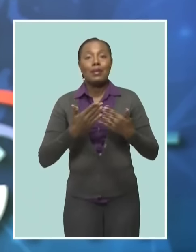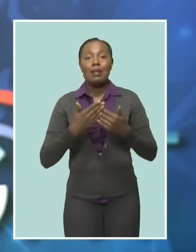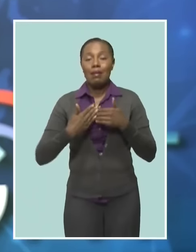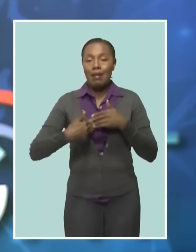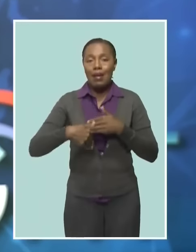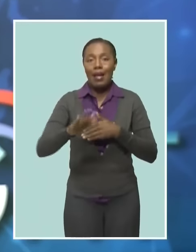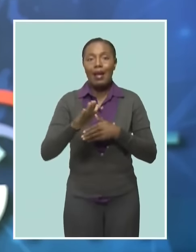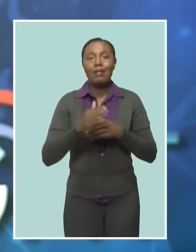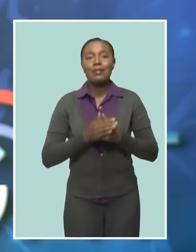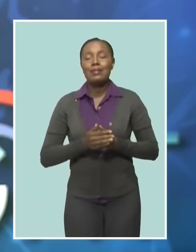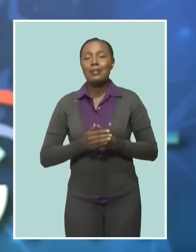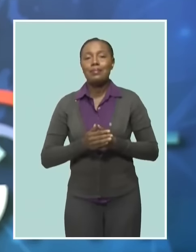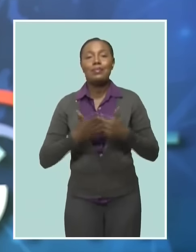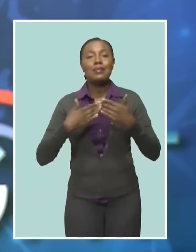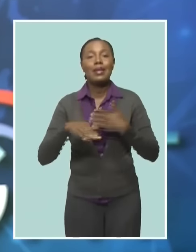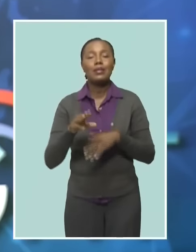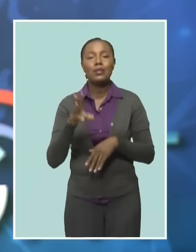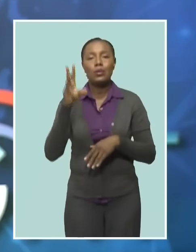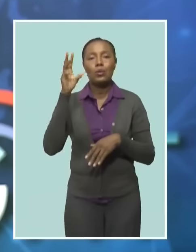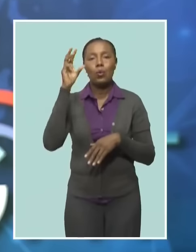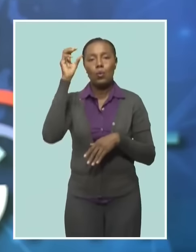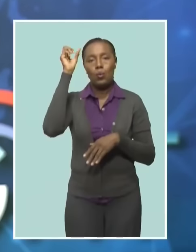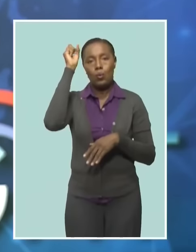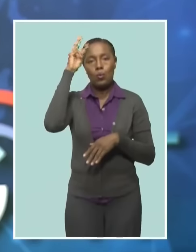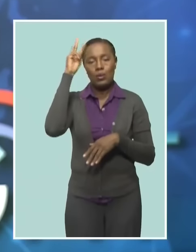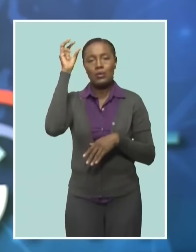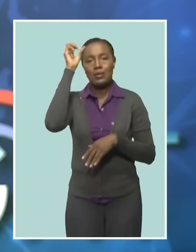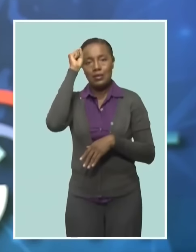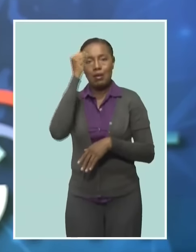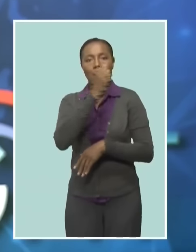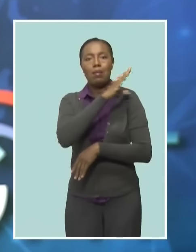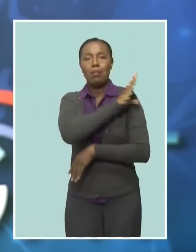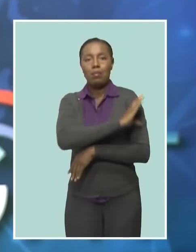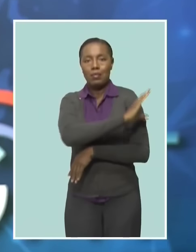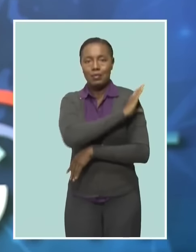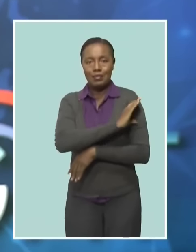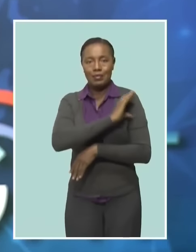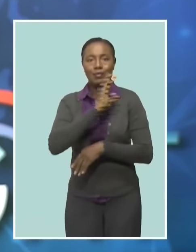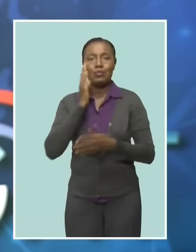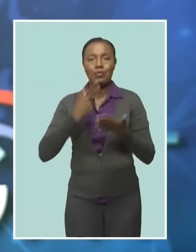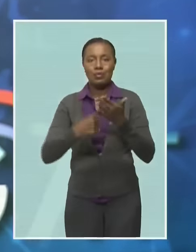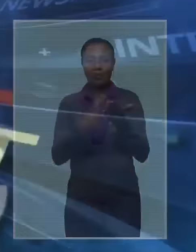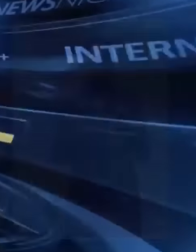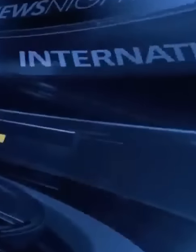at the Winston Scott Polyclinic amid reports of a sick out.